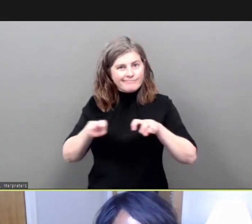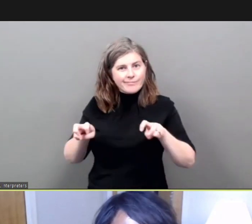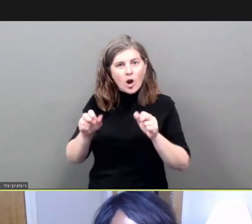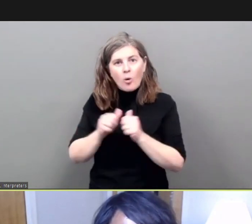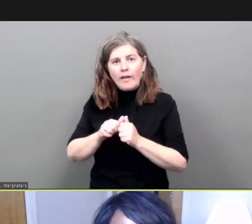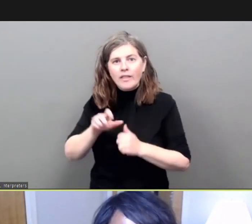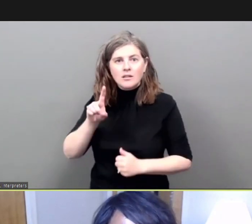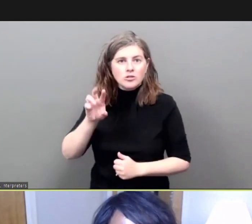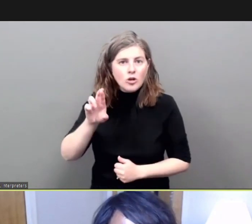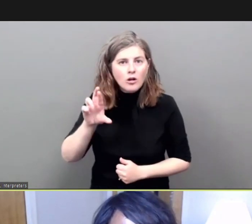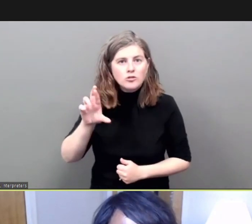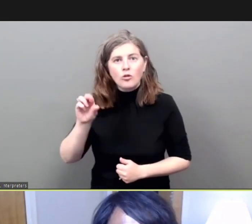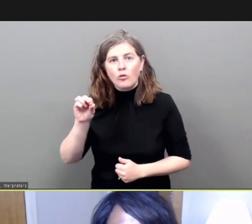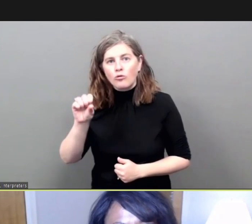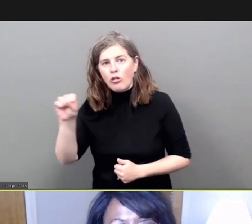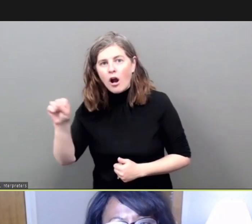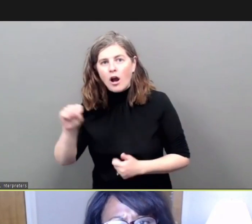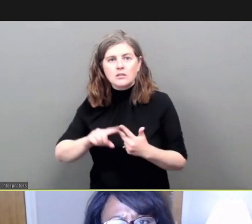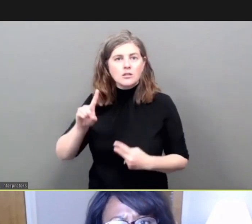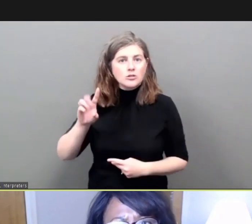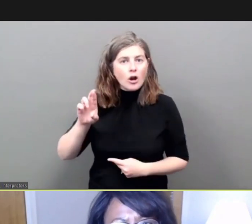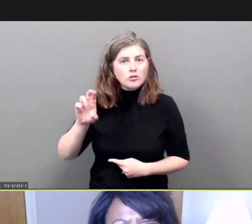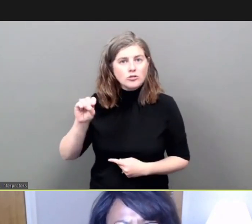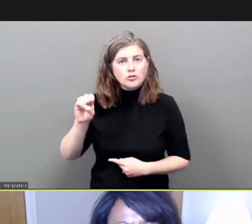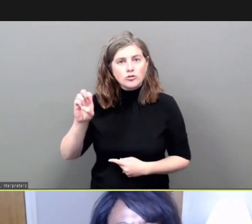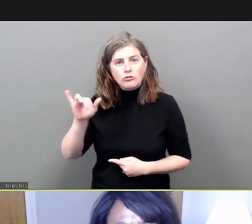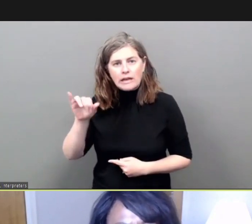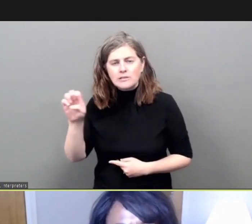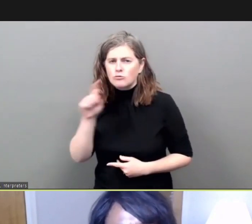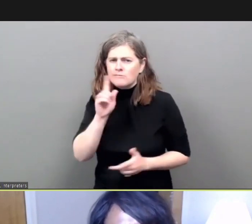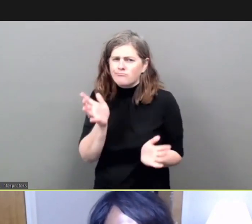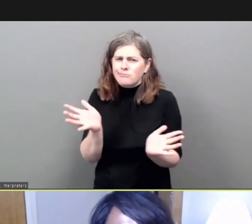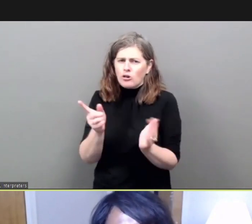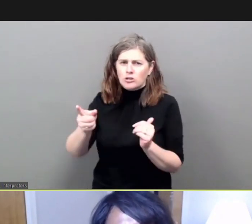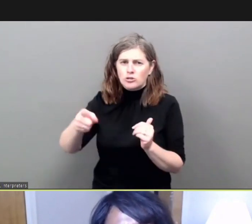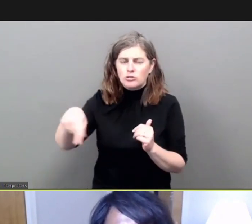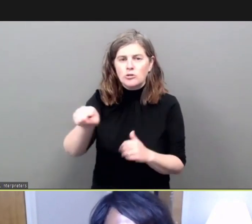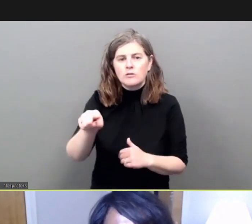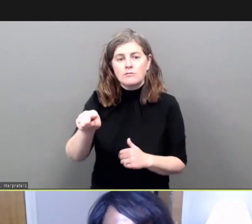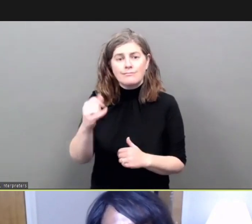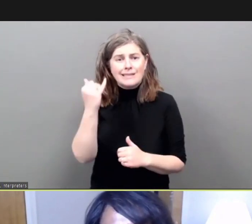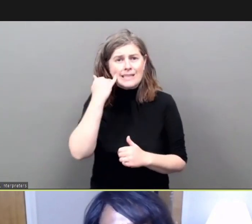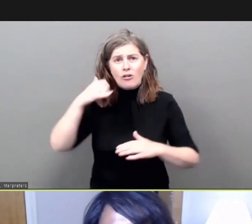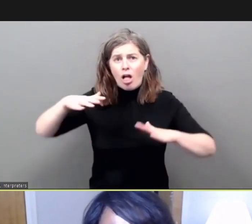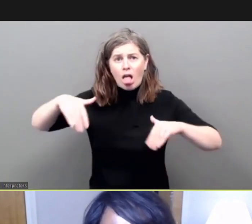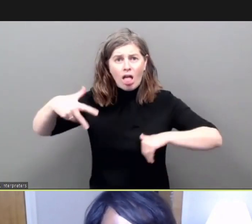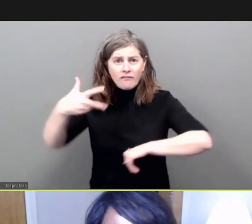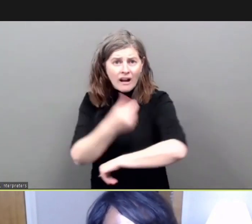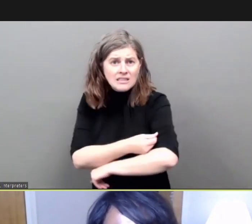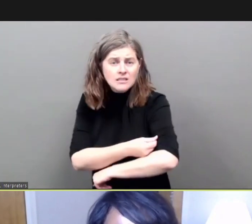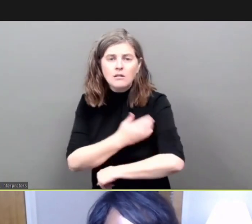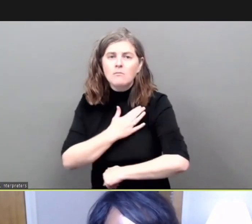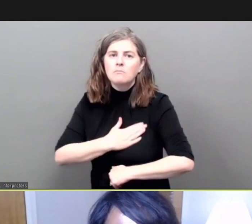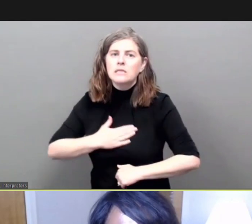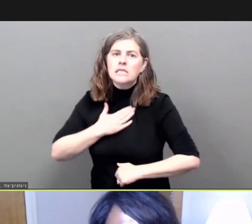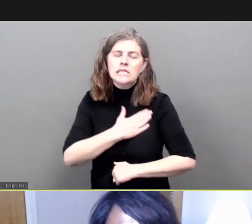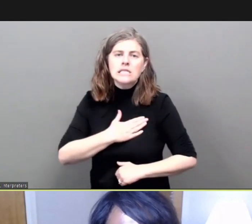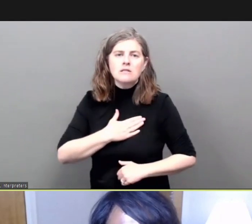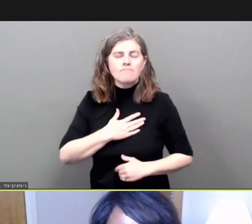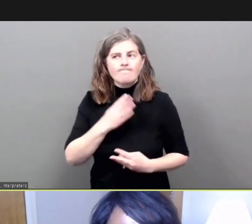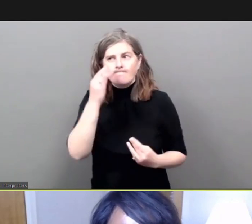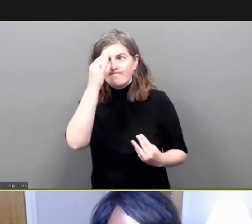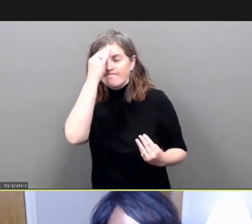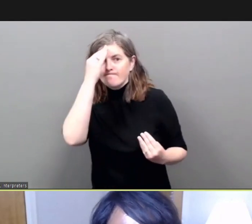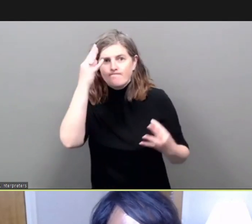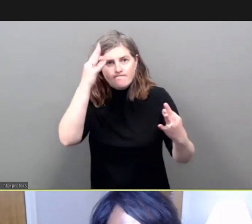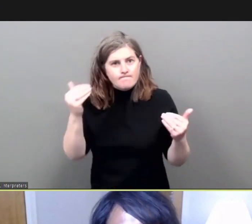Dr. Ross, Dr. Scrase. And I just want to encourage people, if you're not vaccinated, please strongly consider and go and get